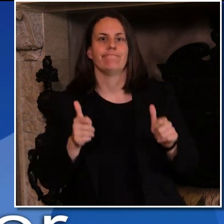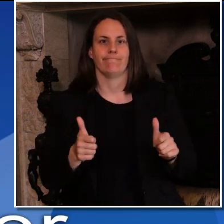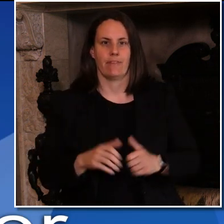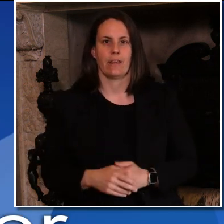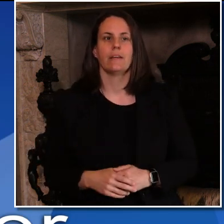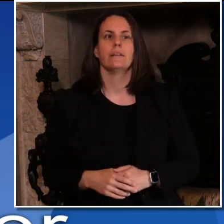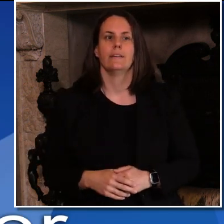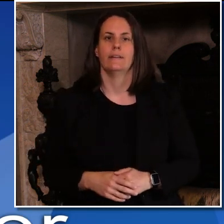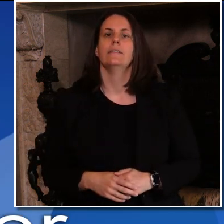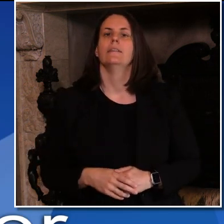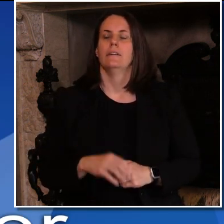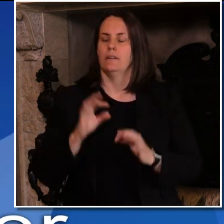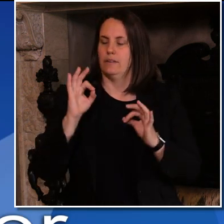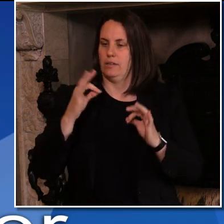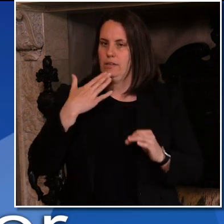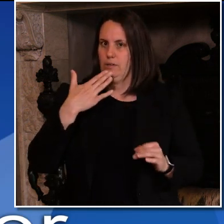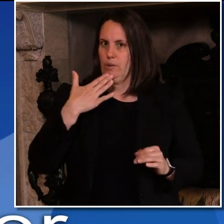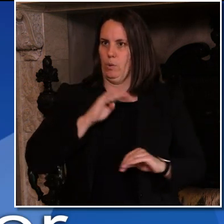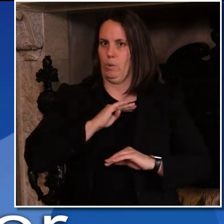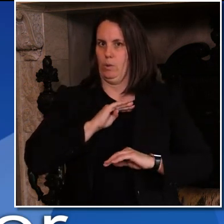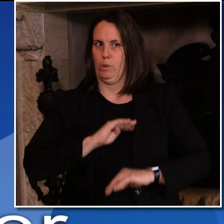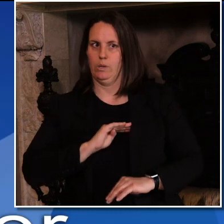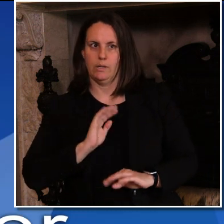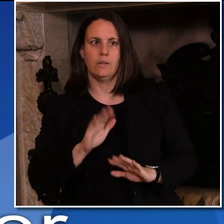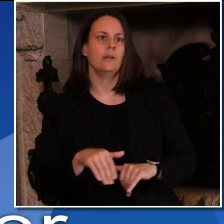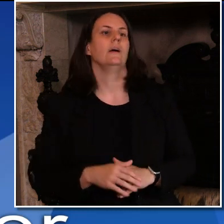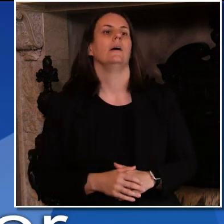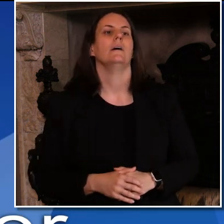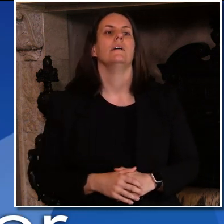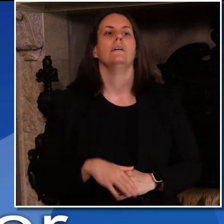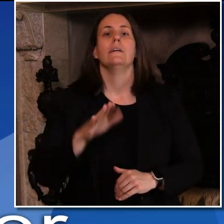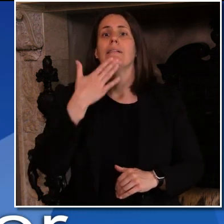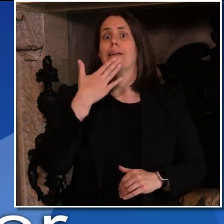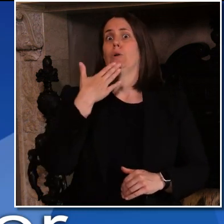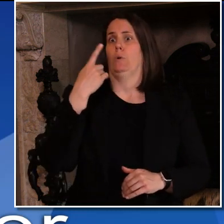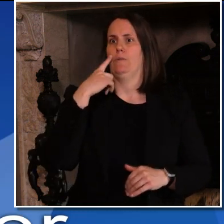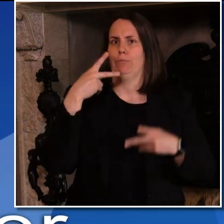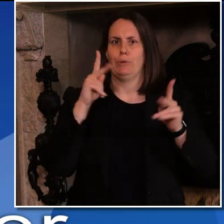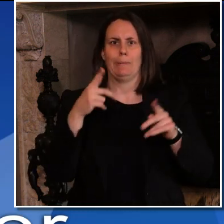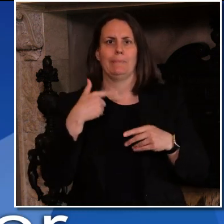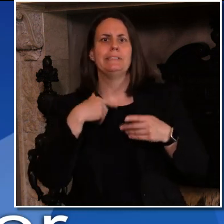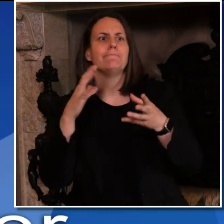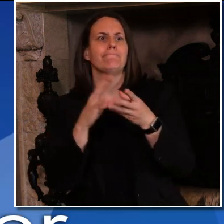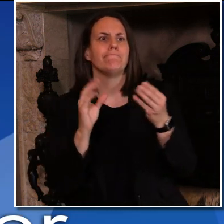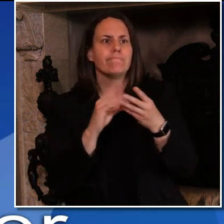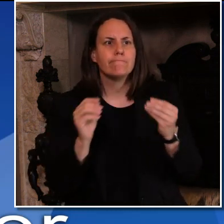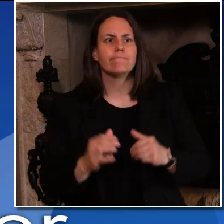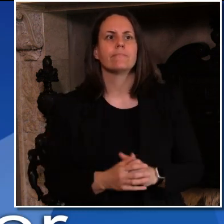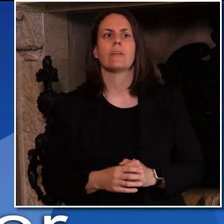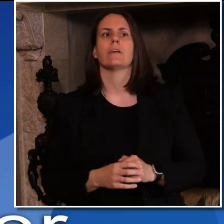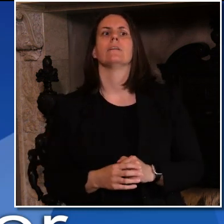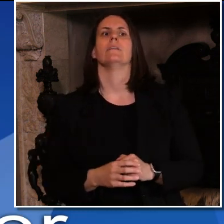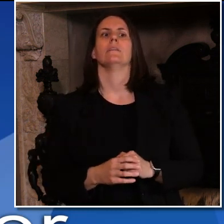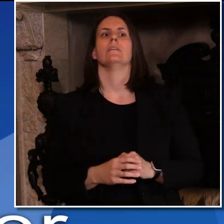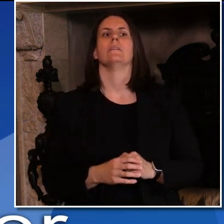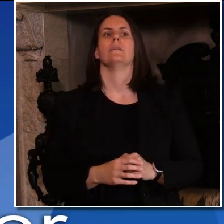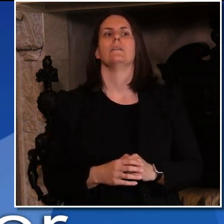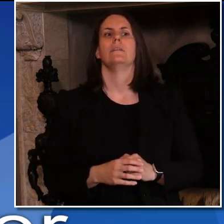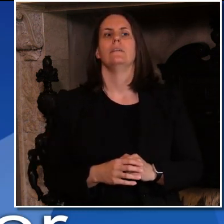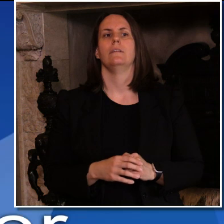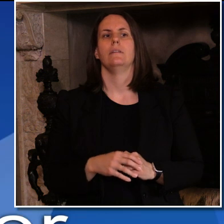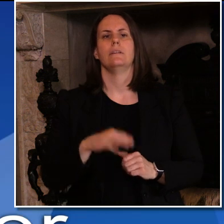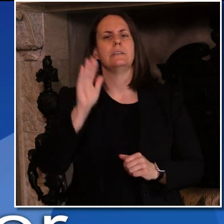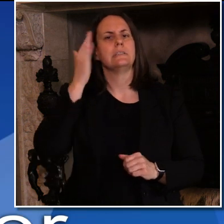Okay, good. Yeah, sorry, I had on mute. Thank you again for taking the call. One of the hotspots in the state has been